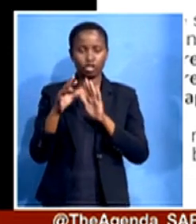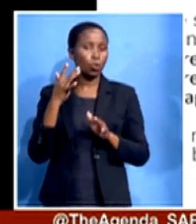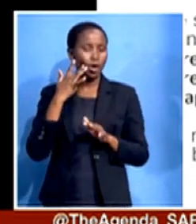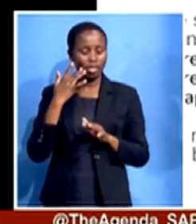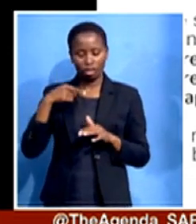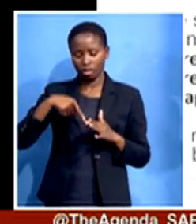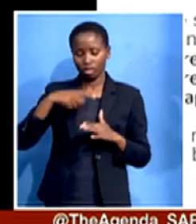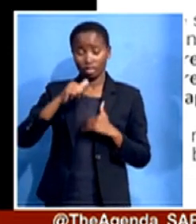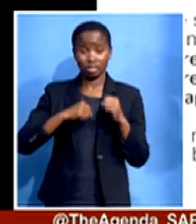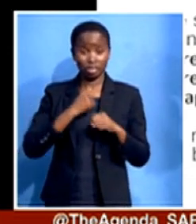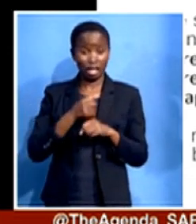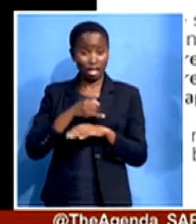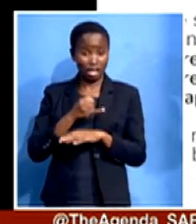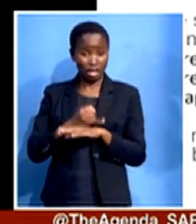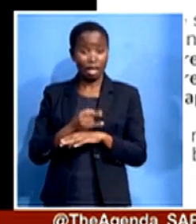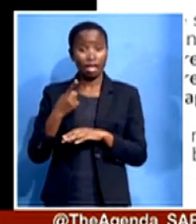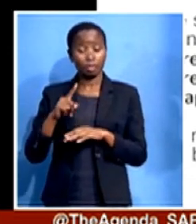at they